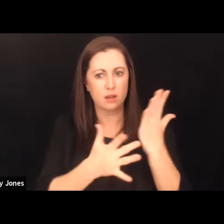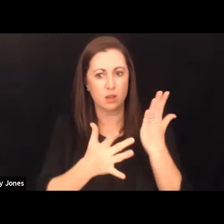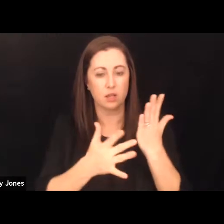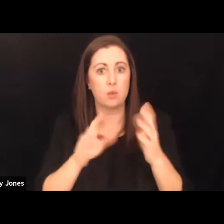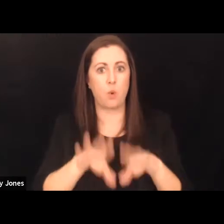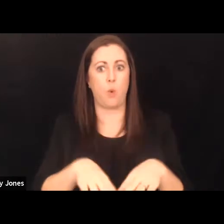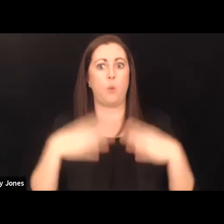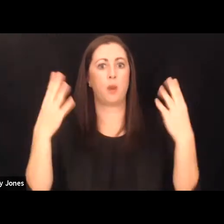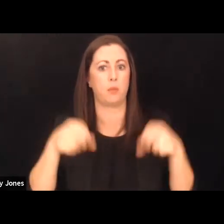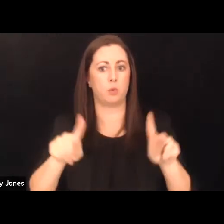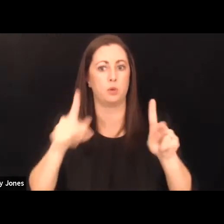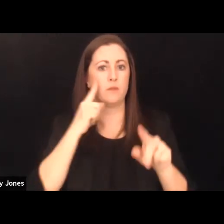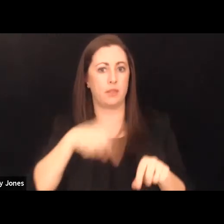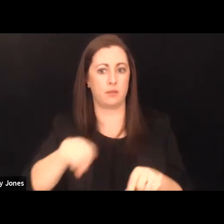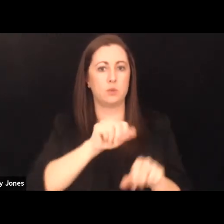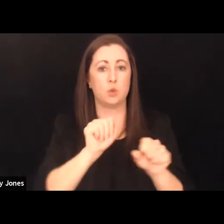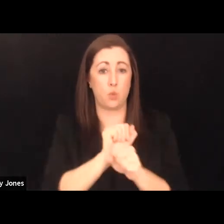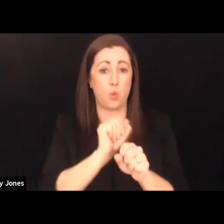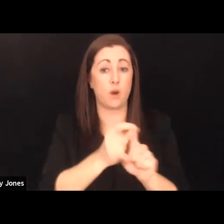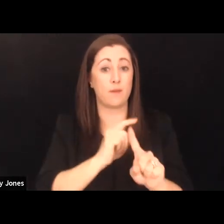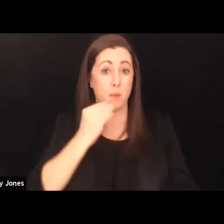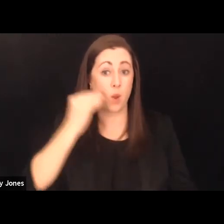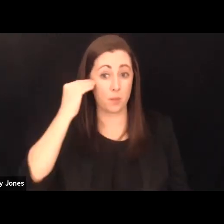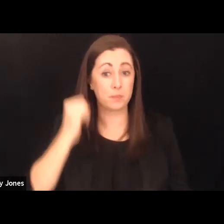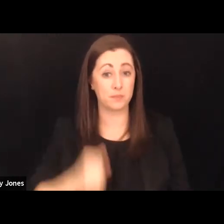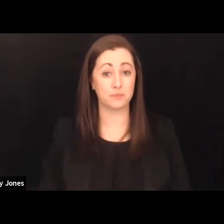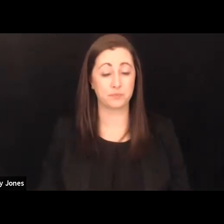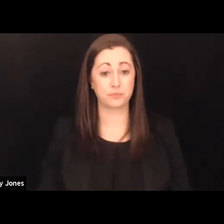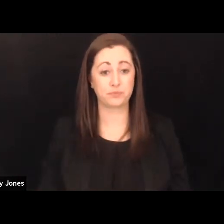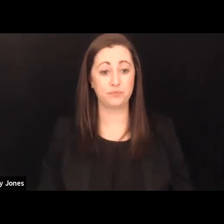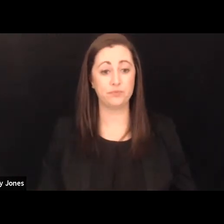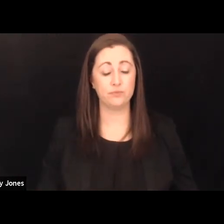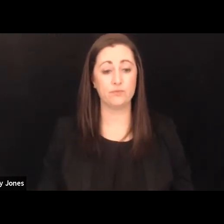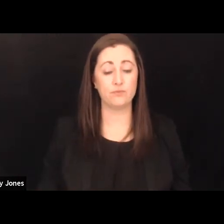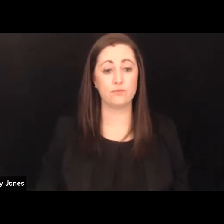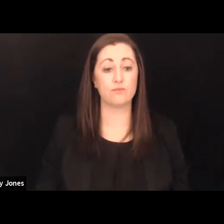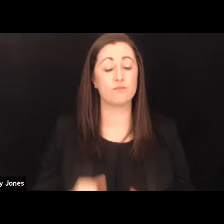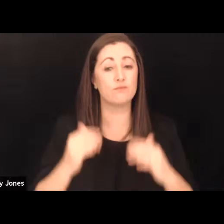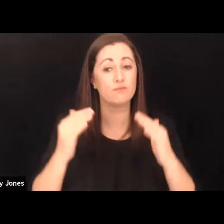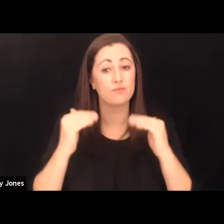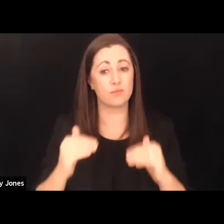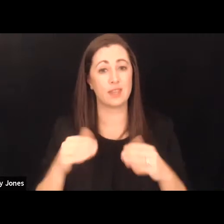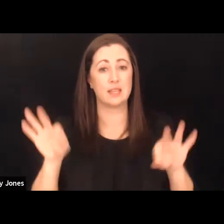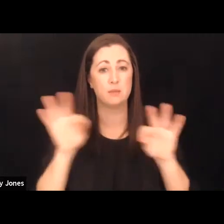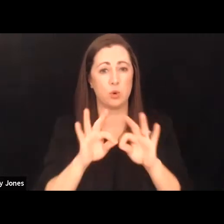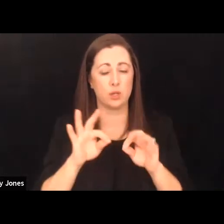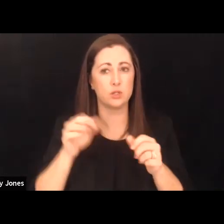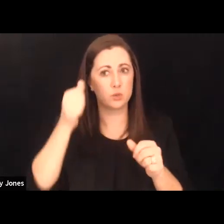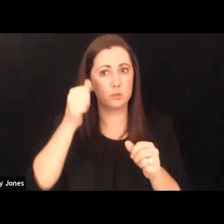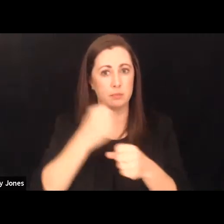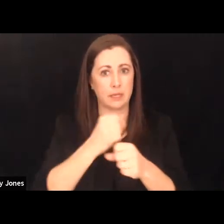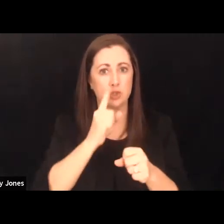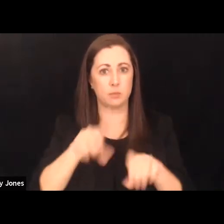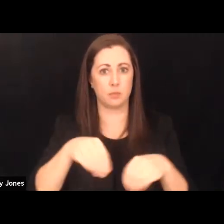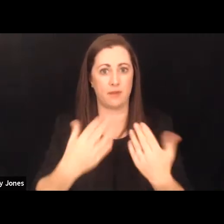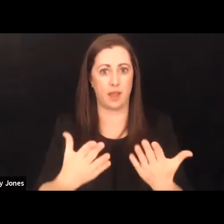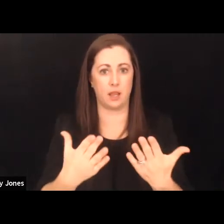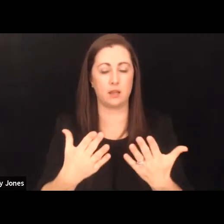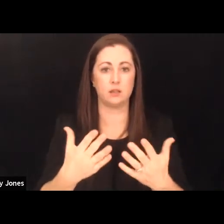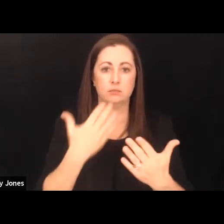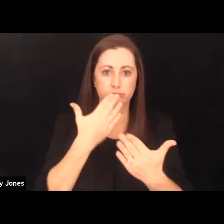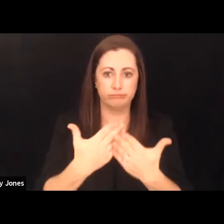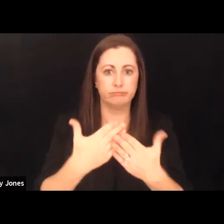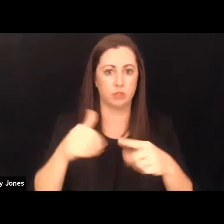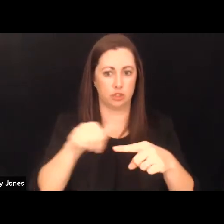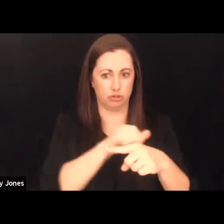The third thing is making sure that we have adequate training and supervision for persons with disabilities working